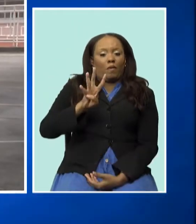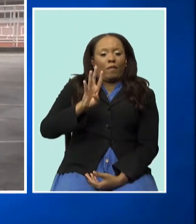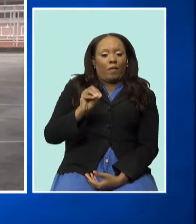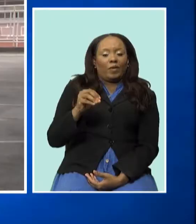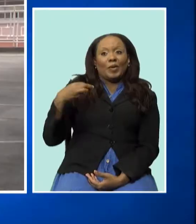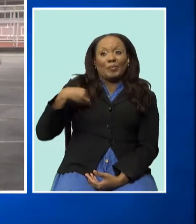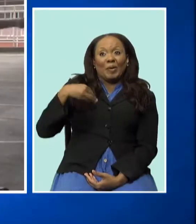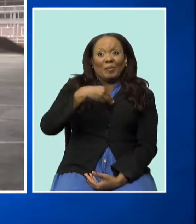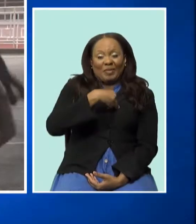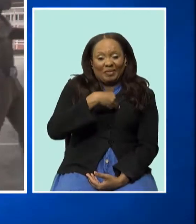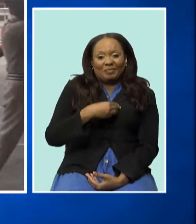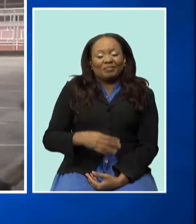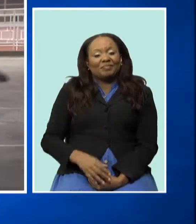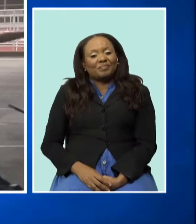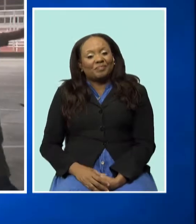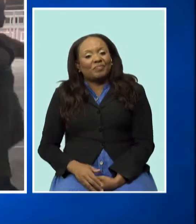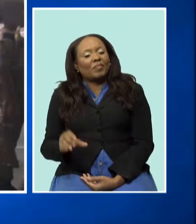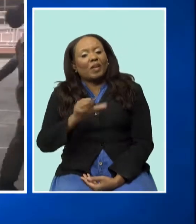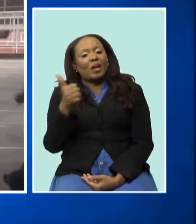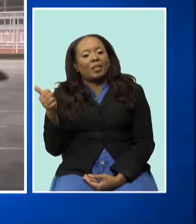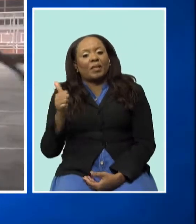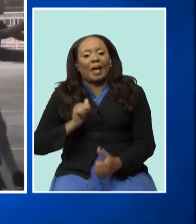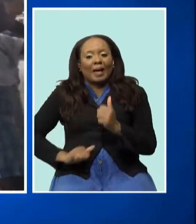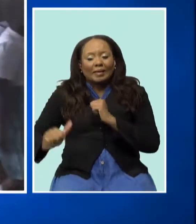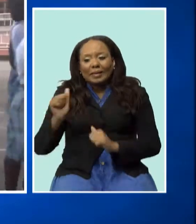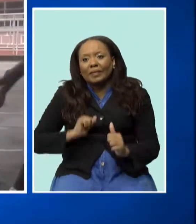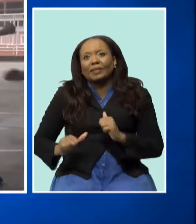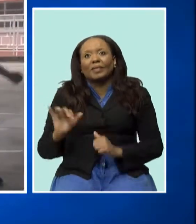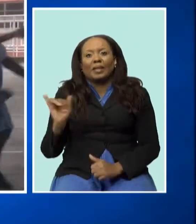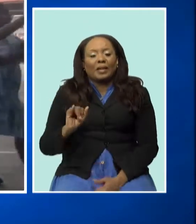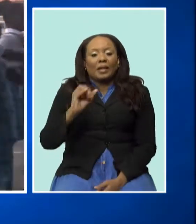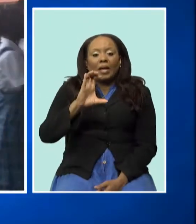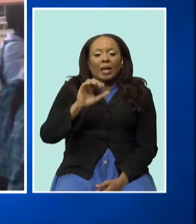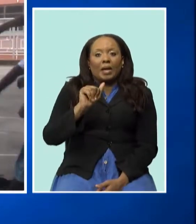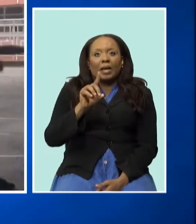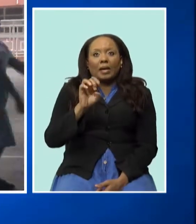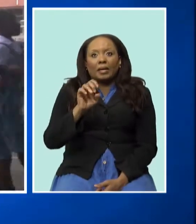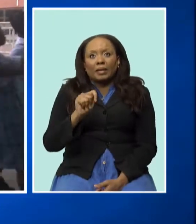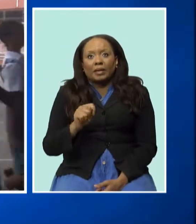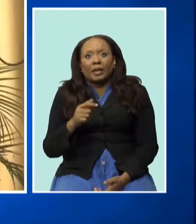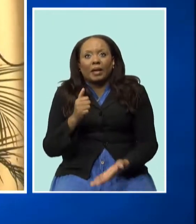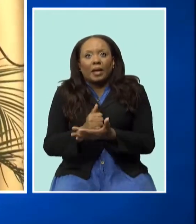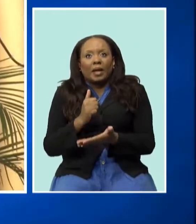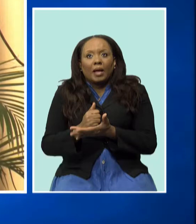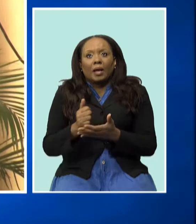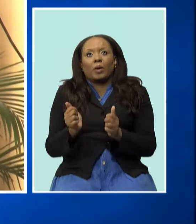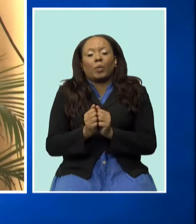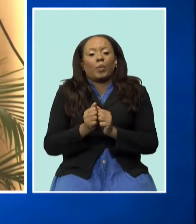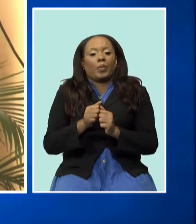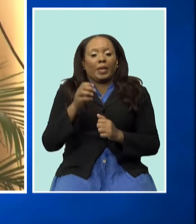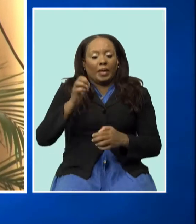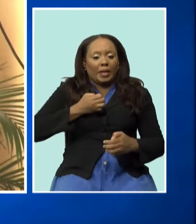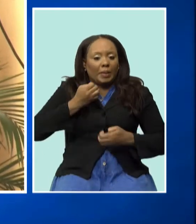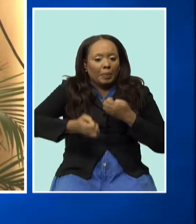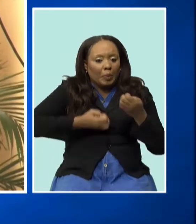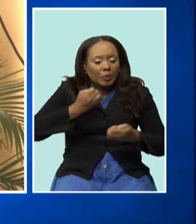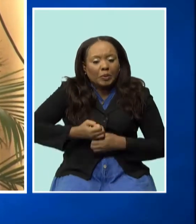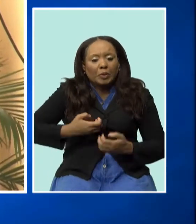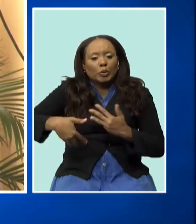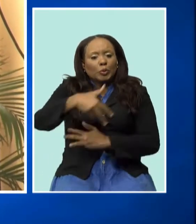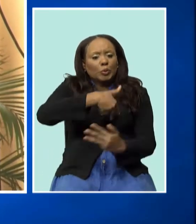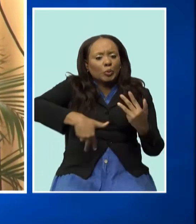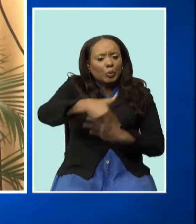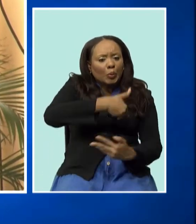Institution. She says extracurricular activities like the cadet corps help to foster emotional and social learning among young